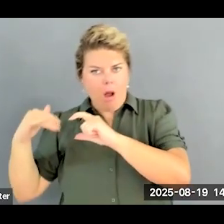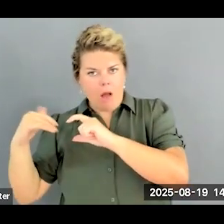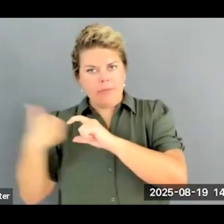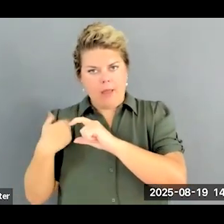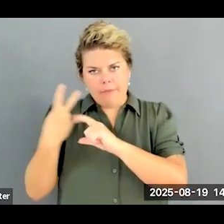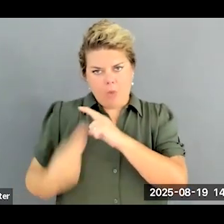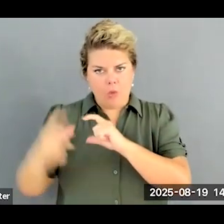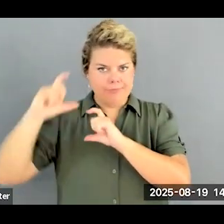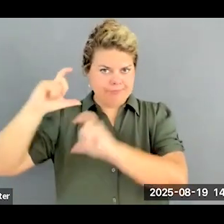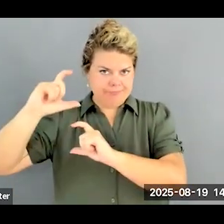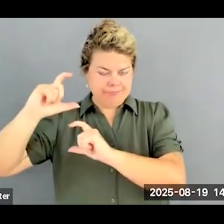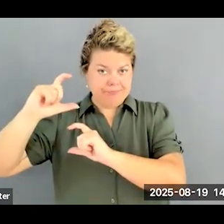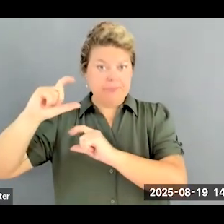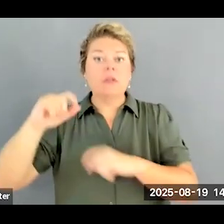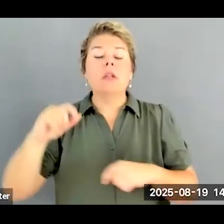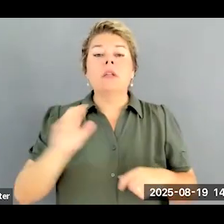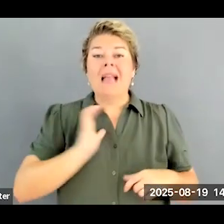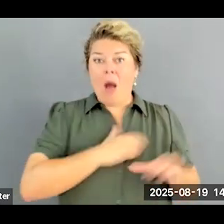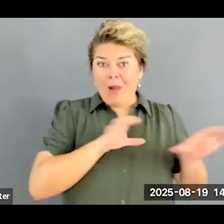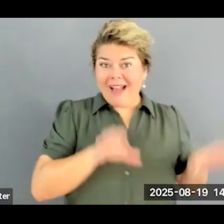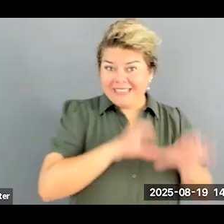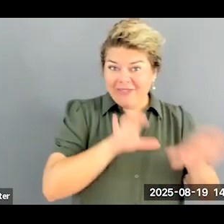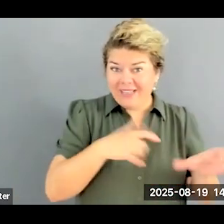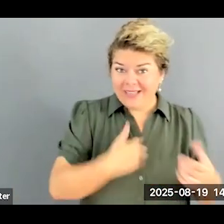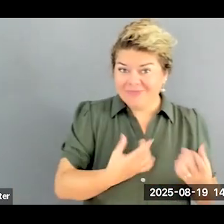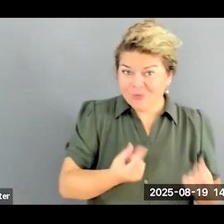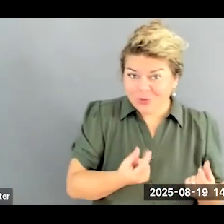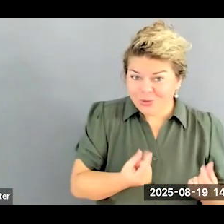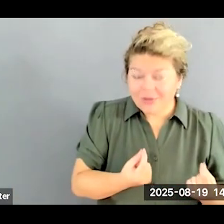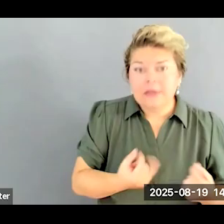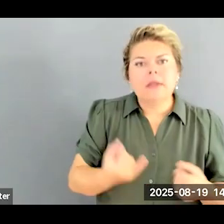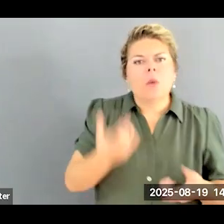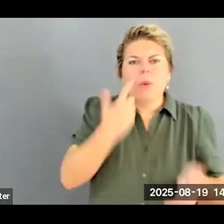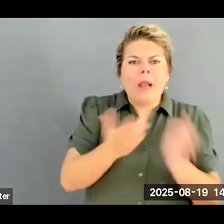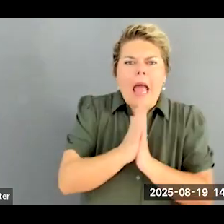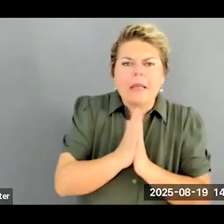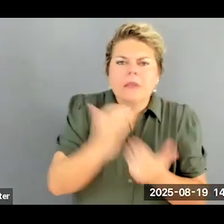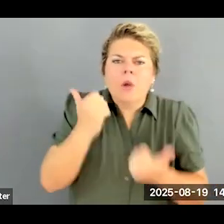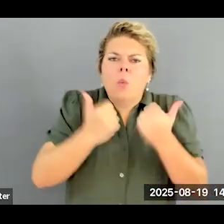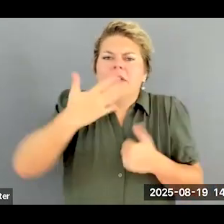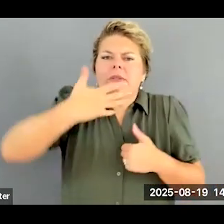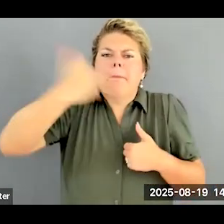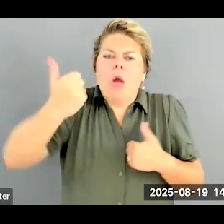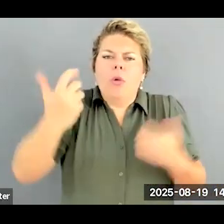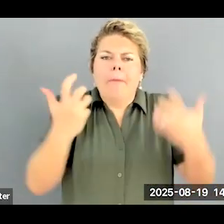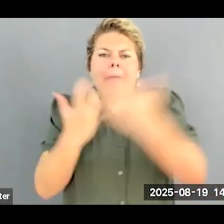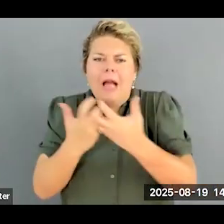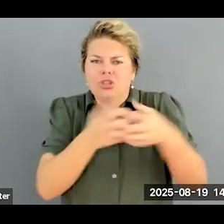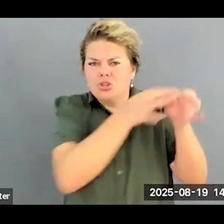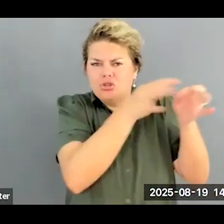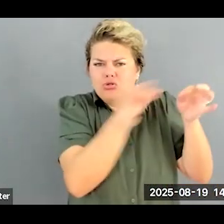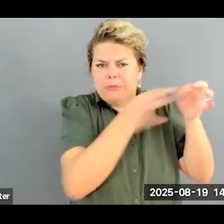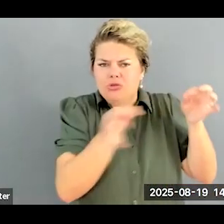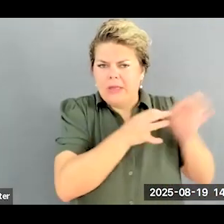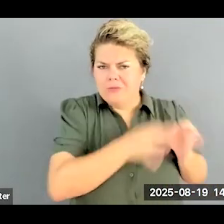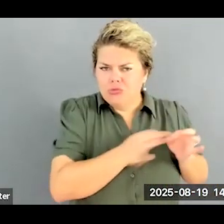bottom. So in our interactive activity, we would generally ask if you can choose what the better text description is. For today's